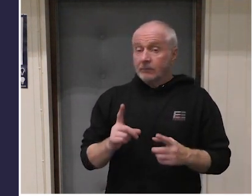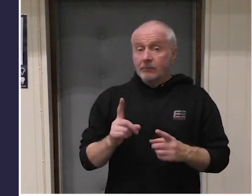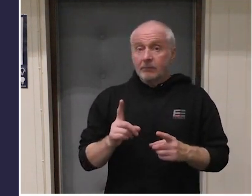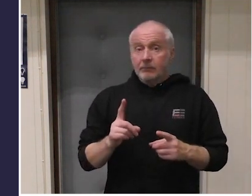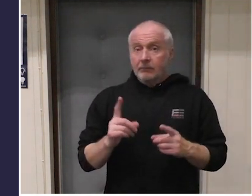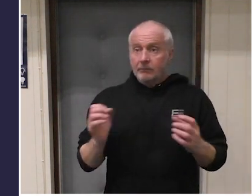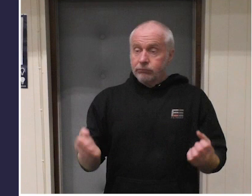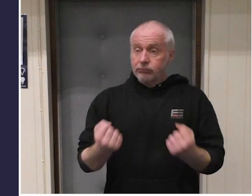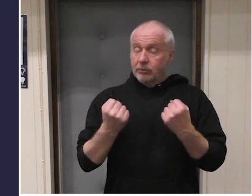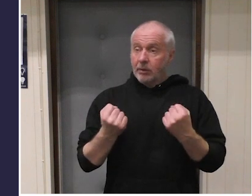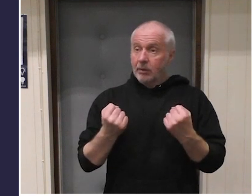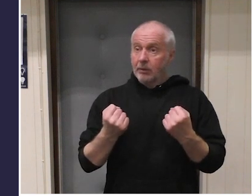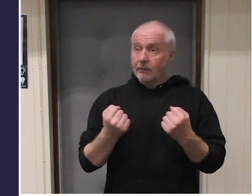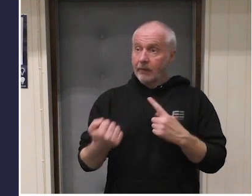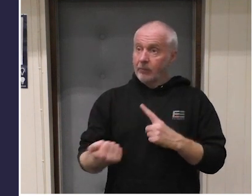and